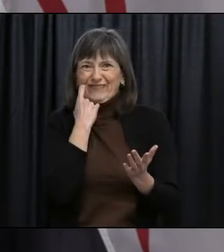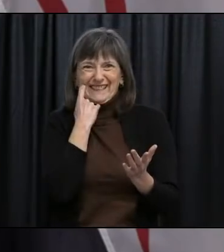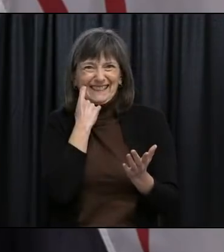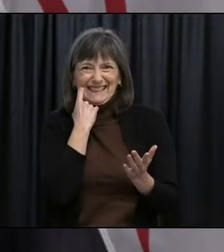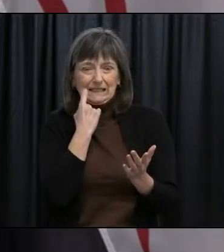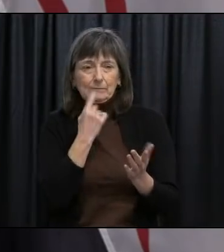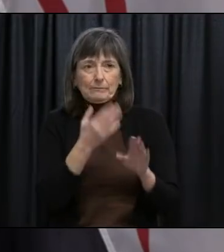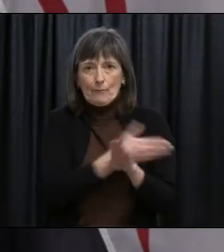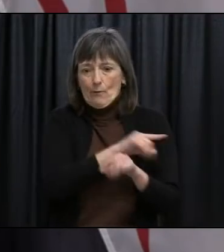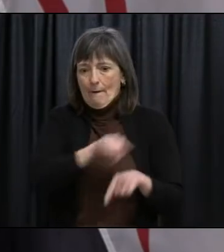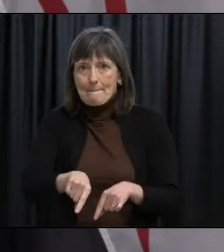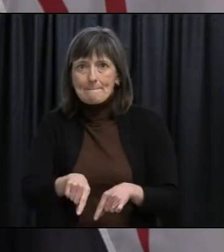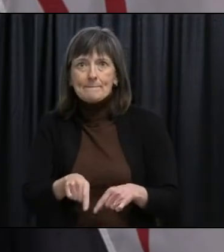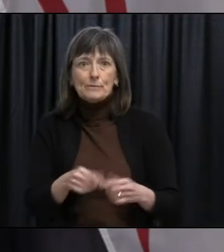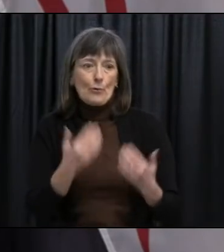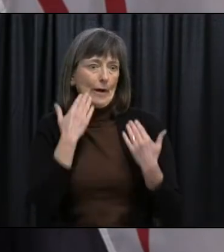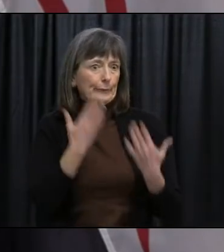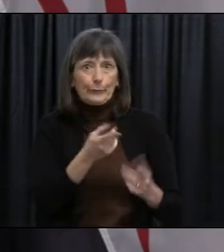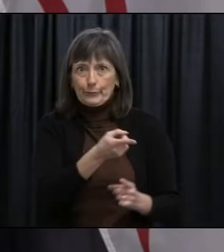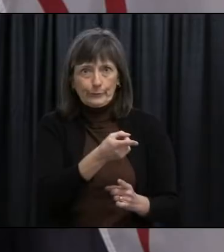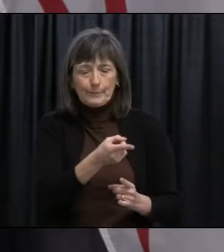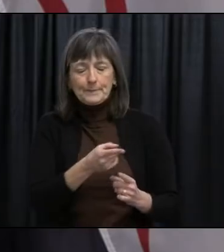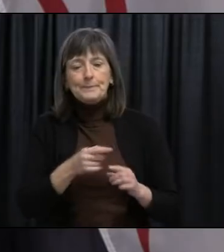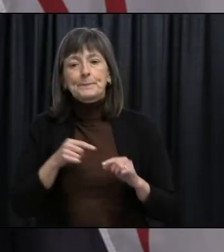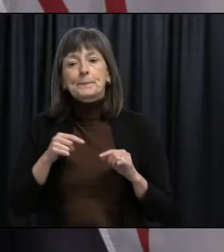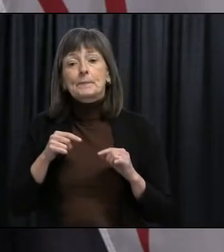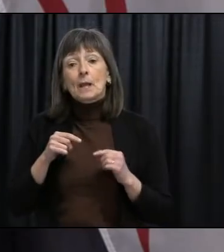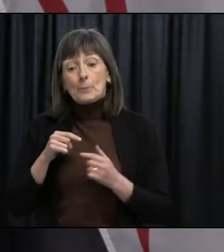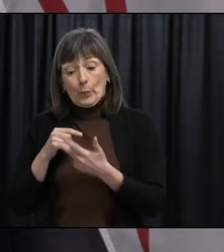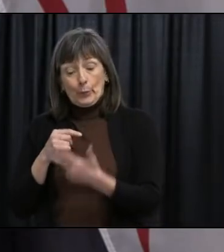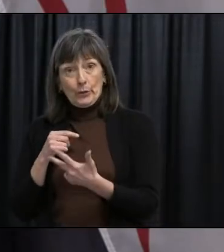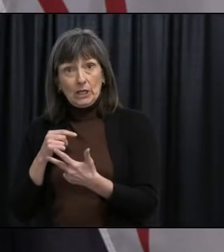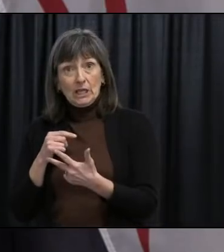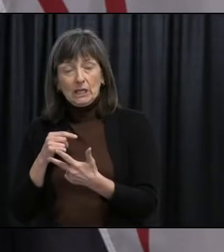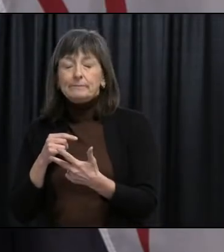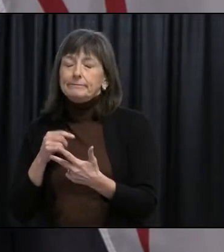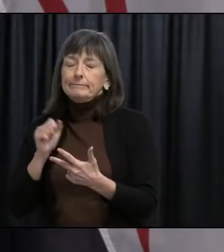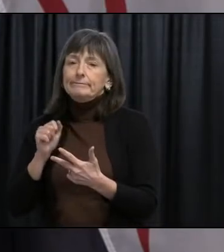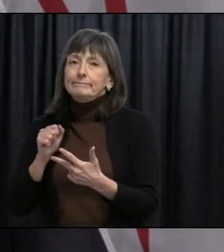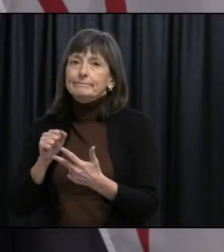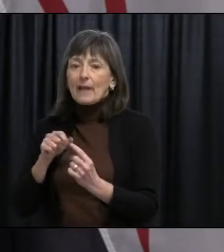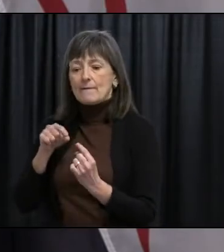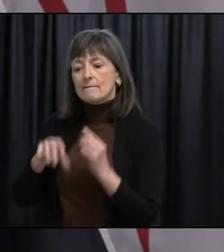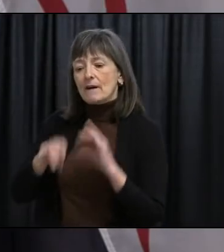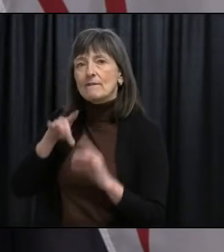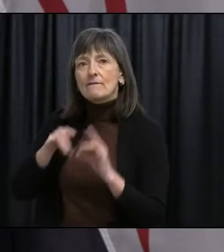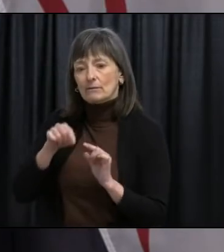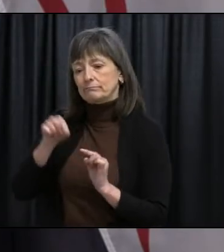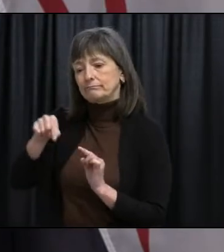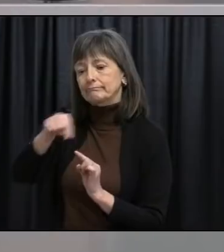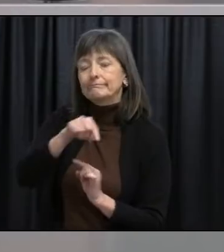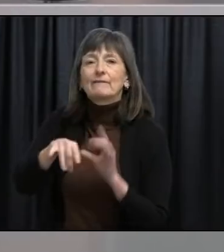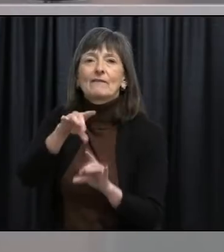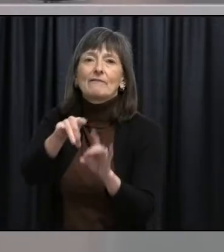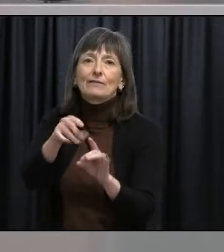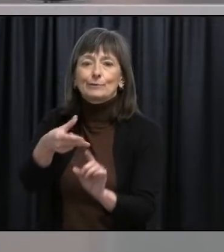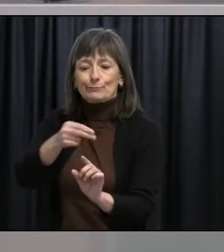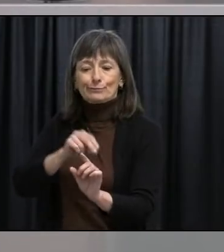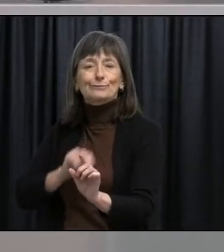It is my understanding that the ones in Eastern are contacts. And the second